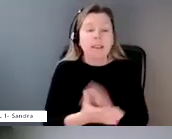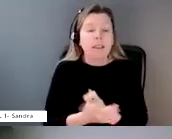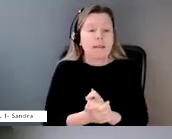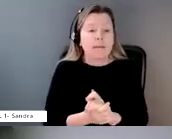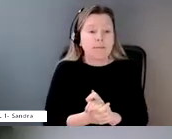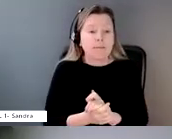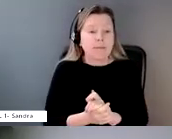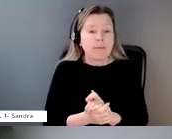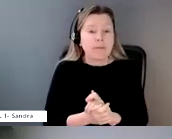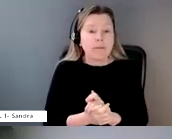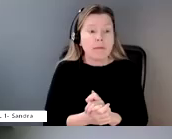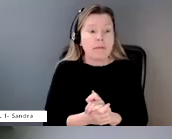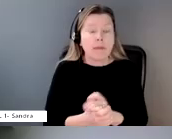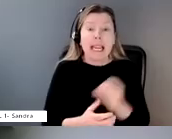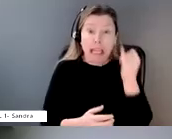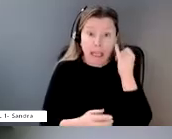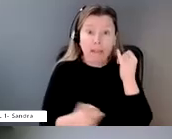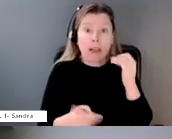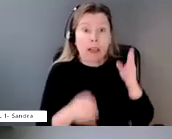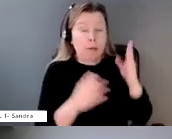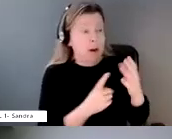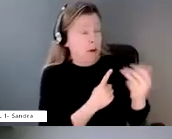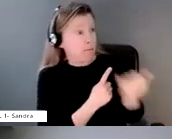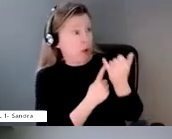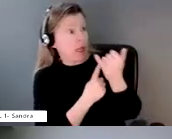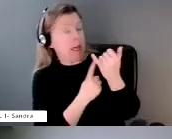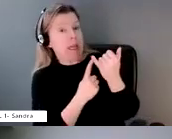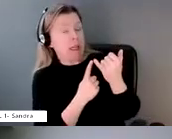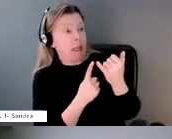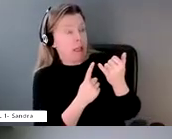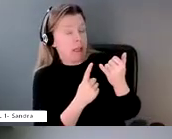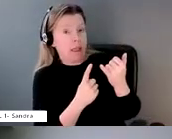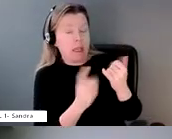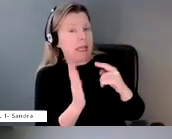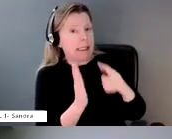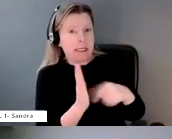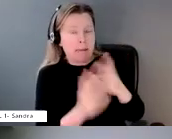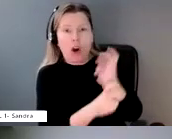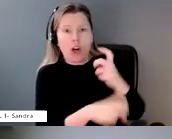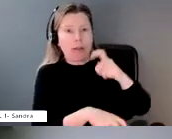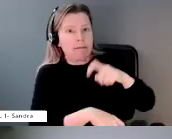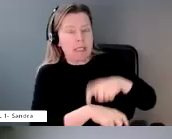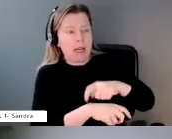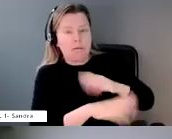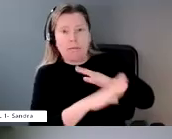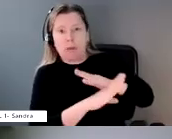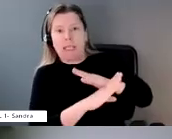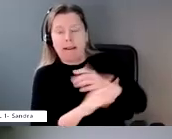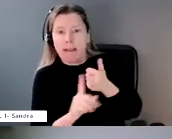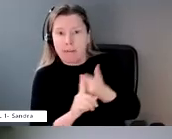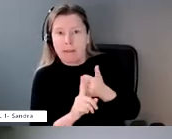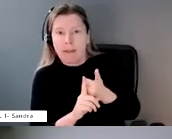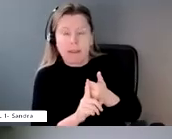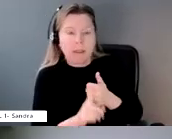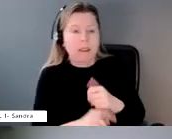Now, when someone is being bullied, they often have a hard time defending themselves. Bullying